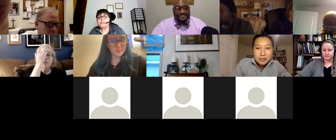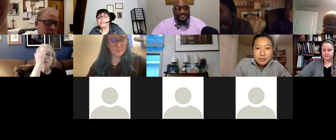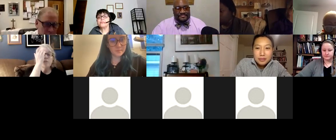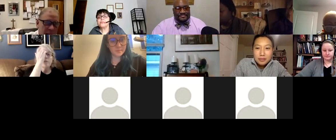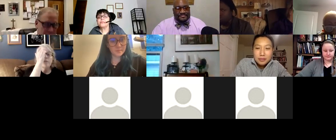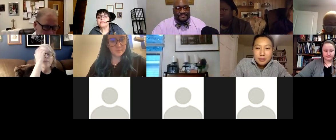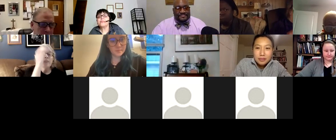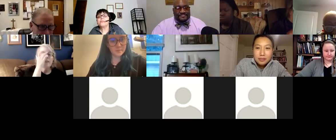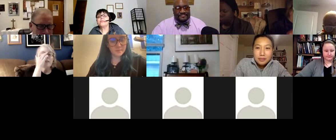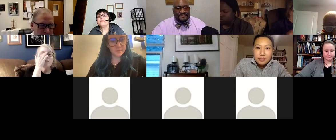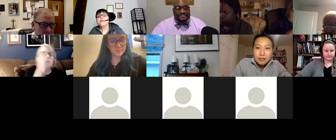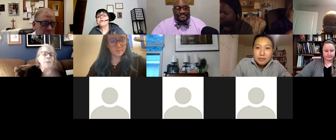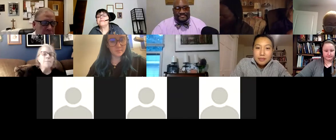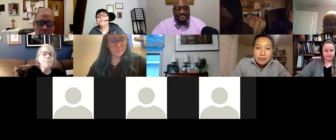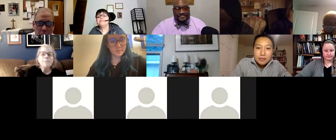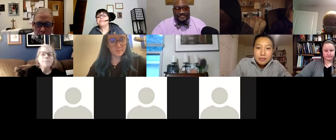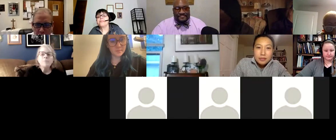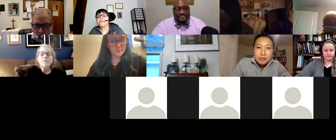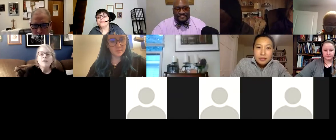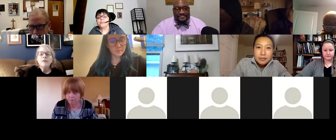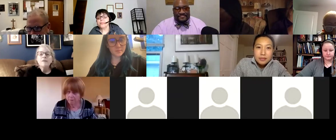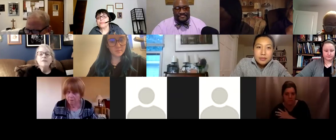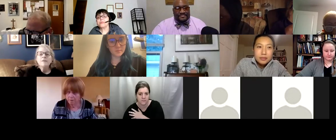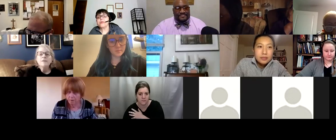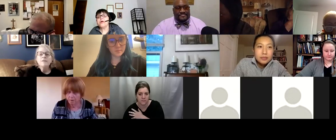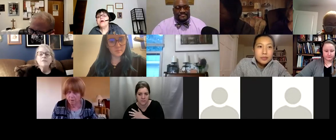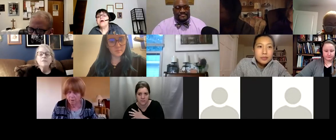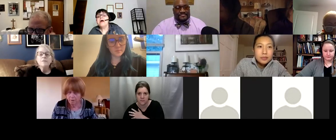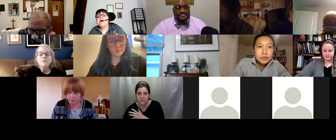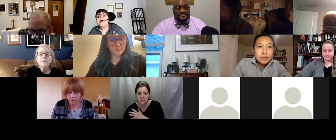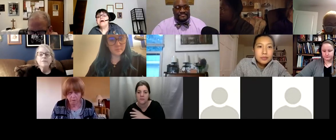needed you might need to talk about? Most appropriate. Yeah.